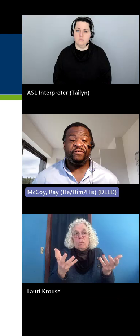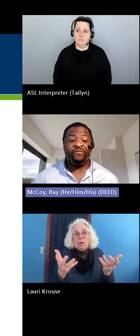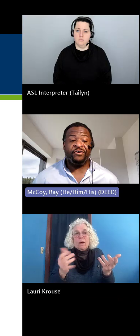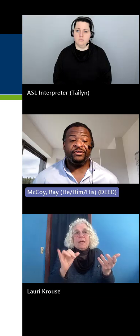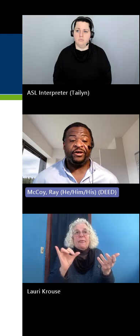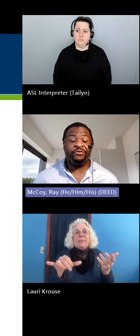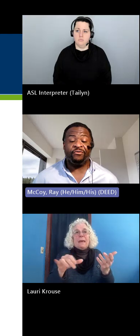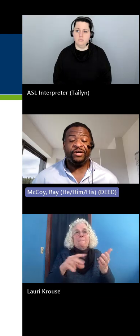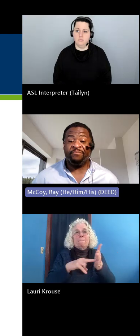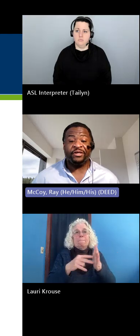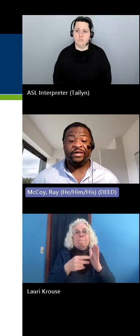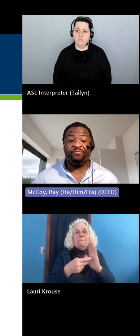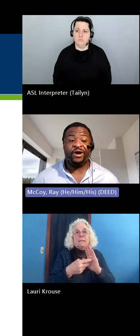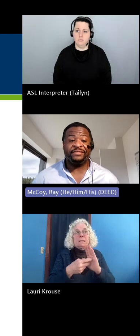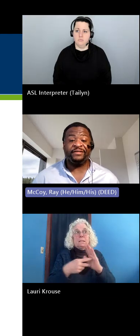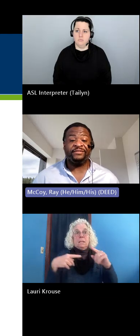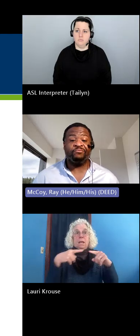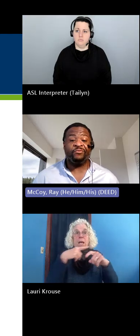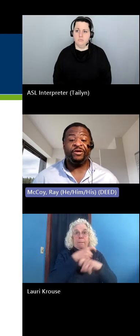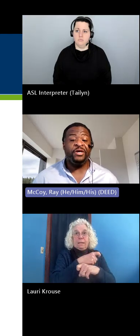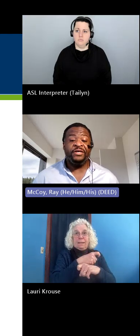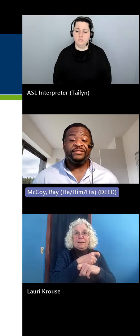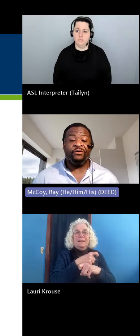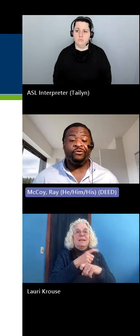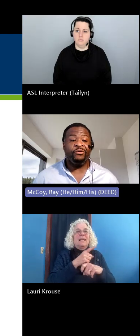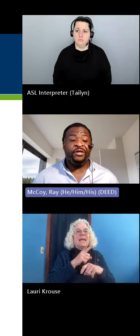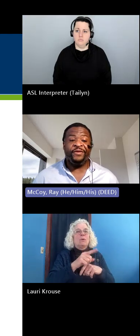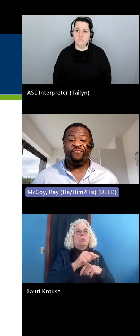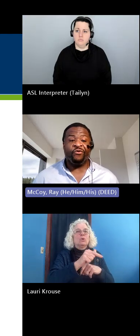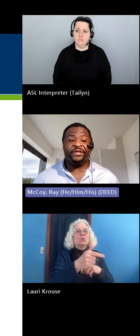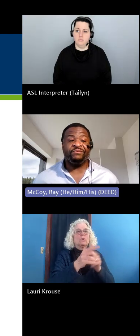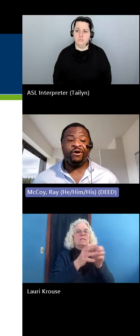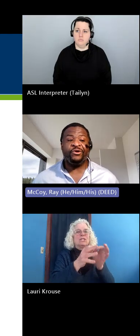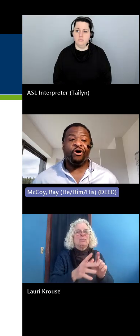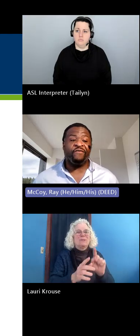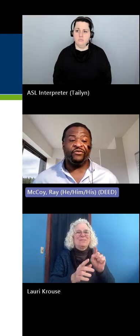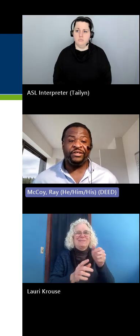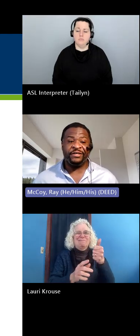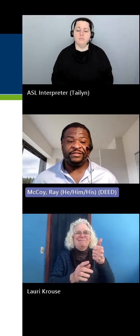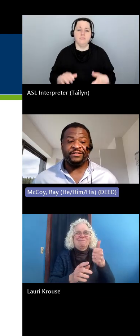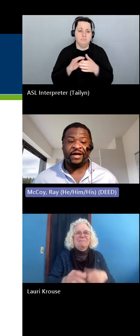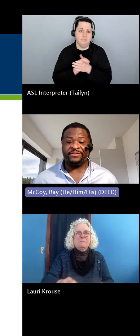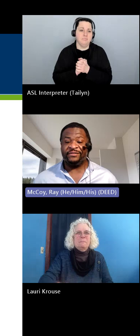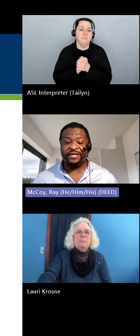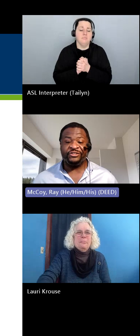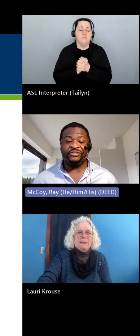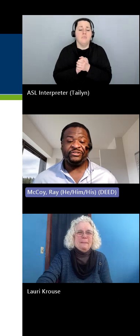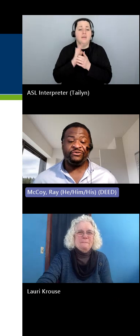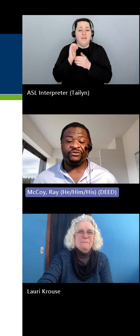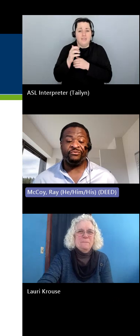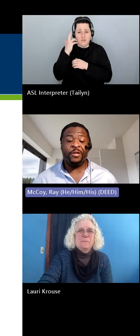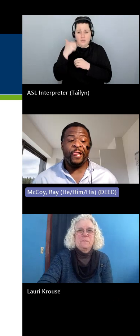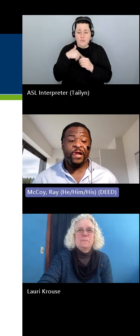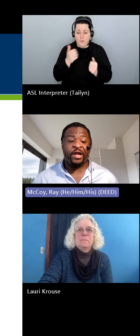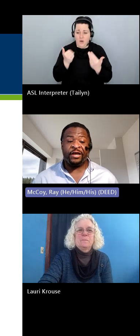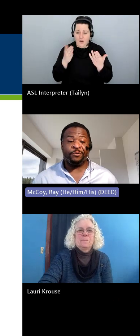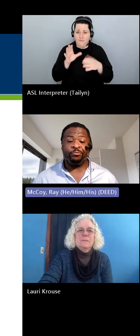could be a very, like, complicated process, right? So therefore, that's why we offer these consultations to